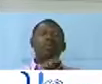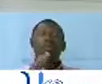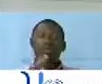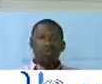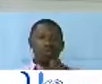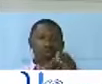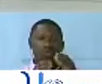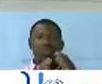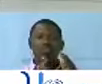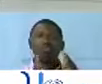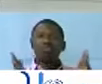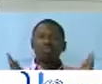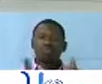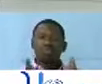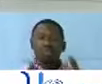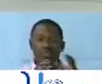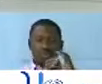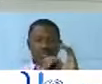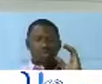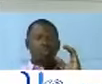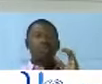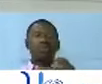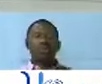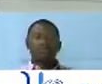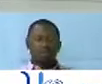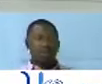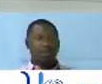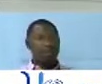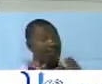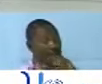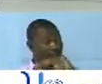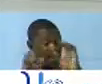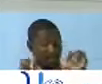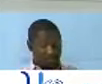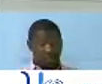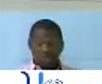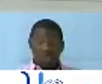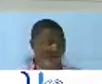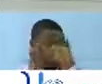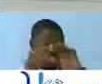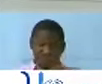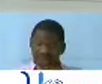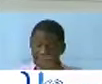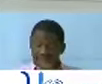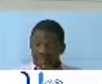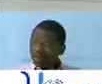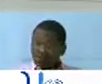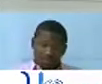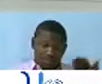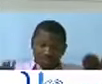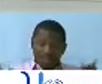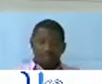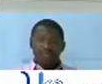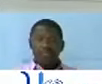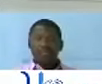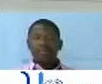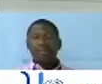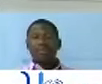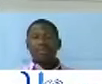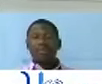All of us arrested at the same time, rather than coming in drips and drops. And indeed, that day, when